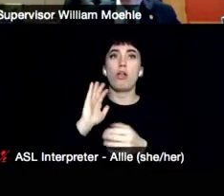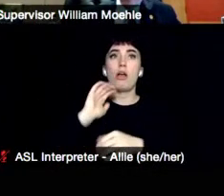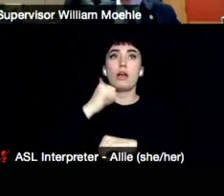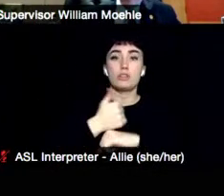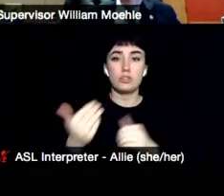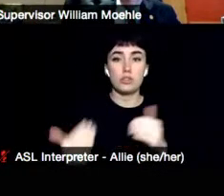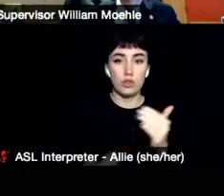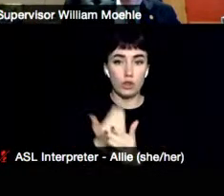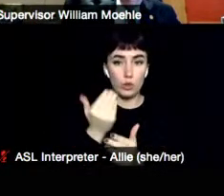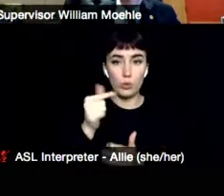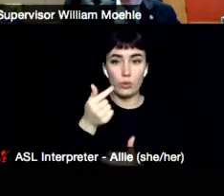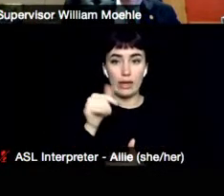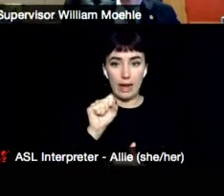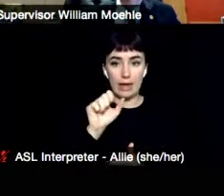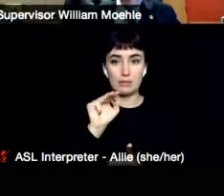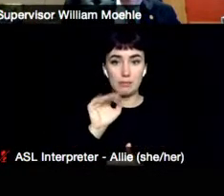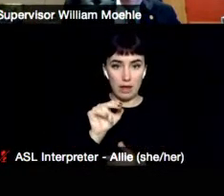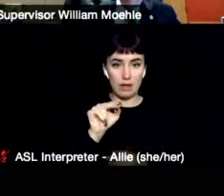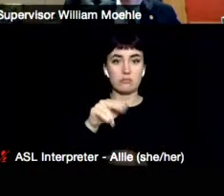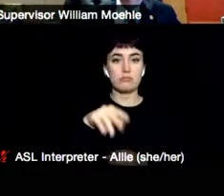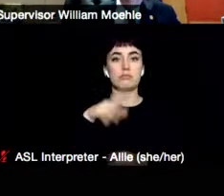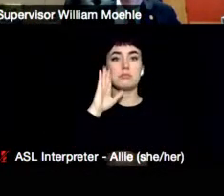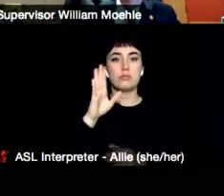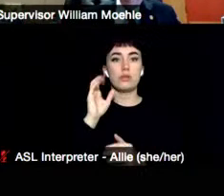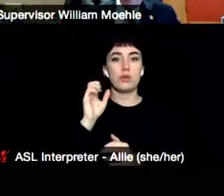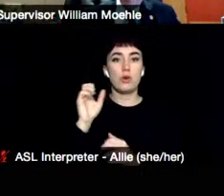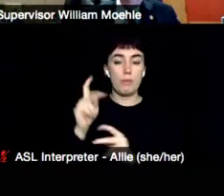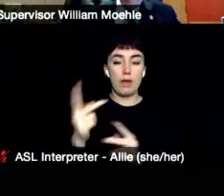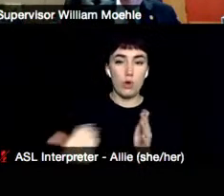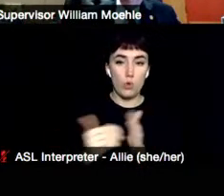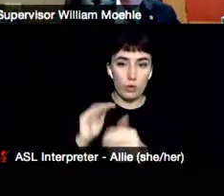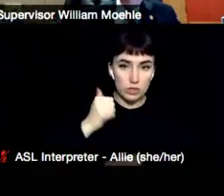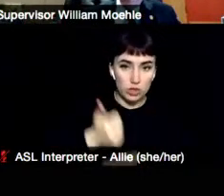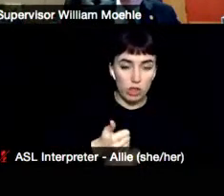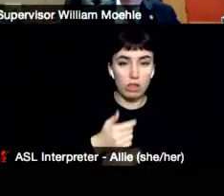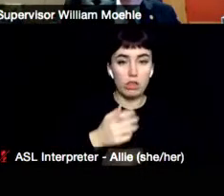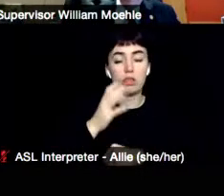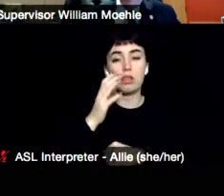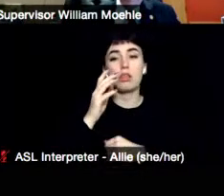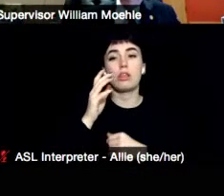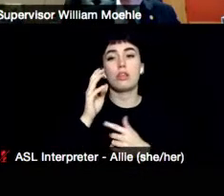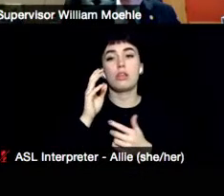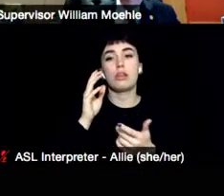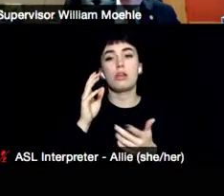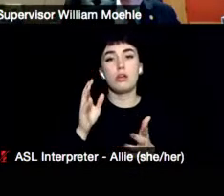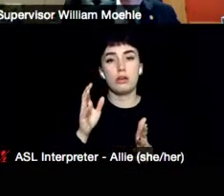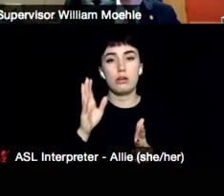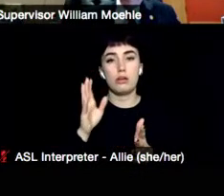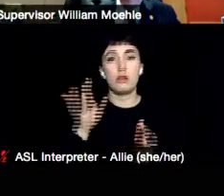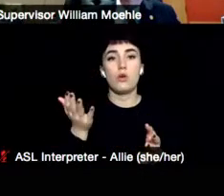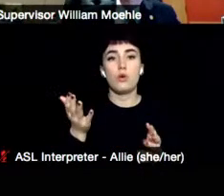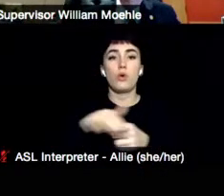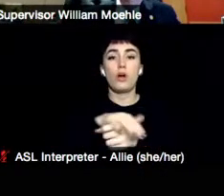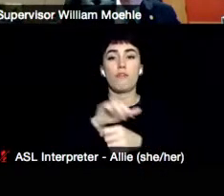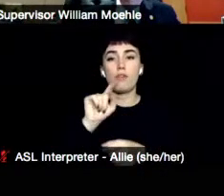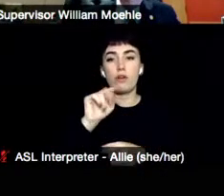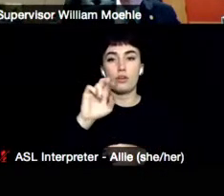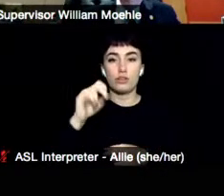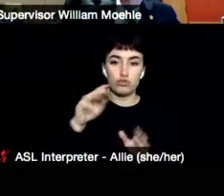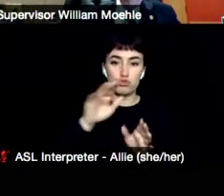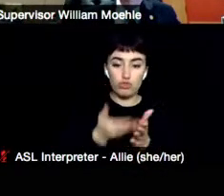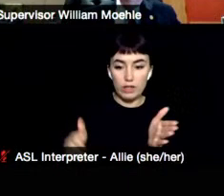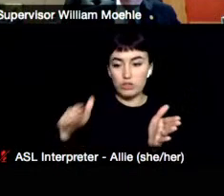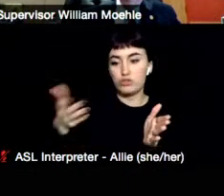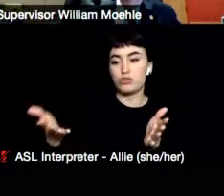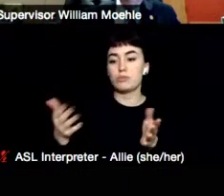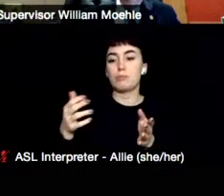main, and we'll go back and we install the new gas main. We are covering the trench, you know, backfilling it as we